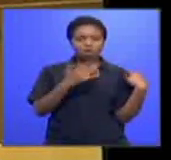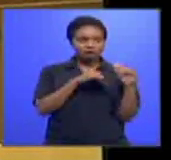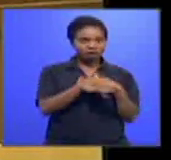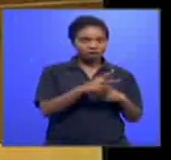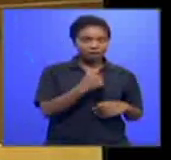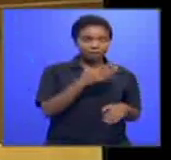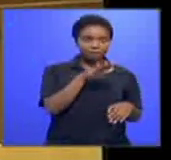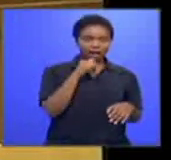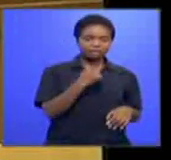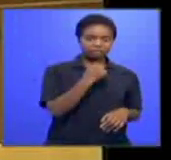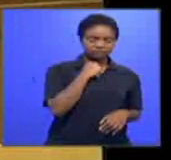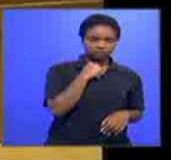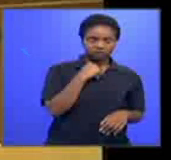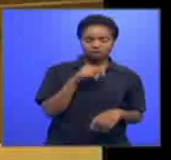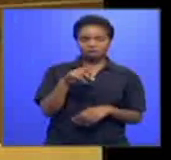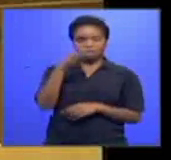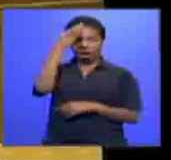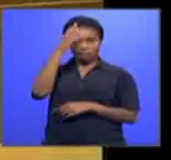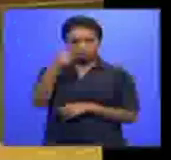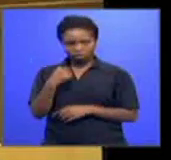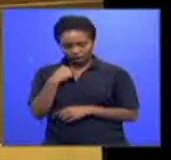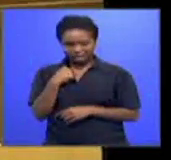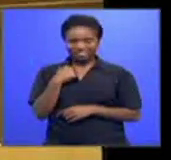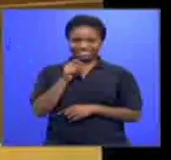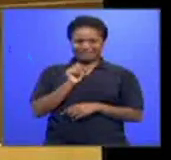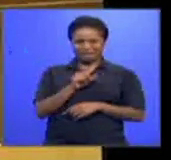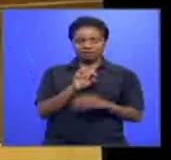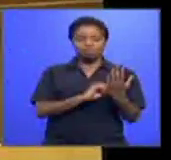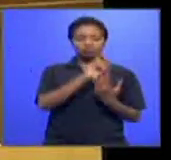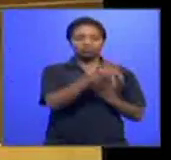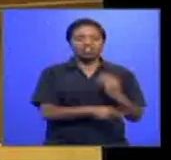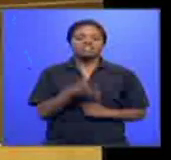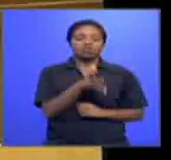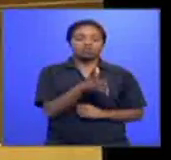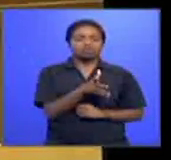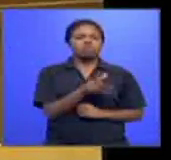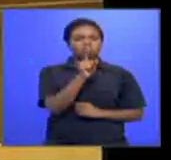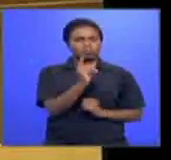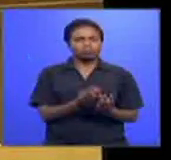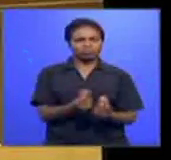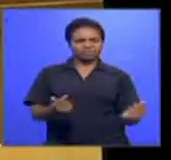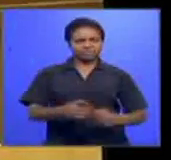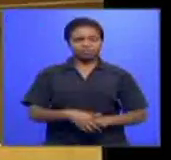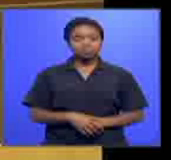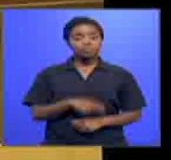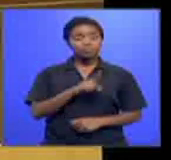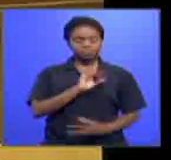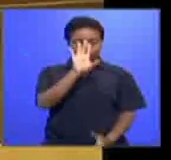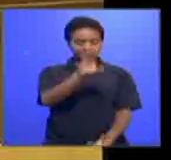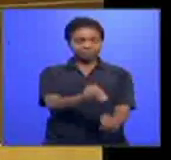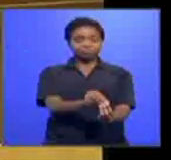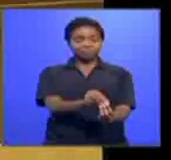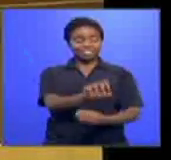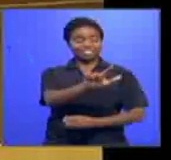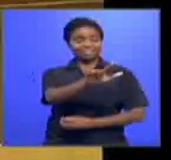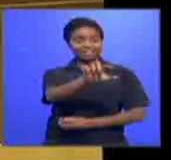12 registered projects. A total of 70 million rand of this